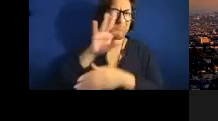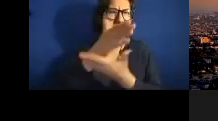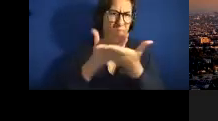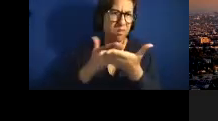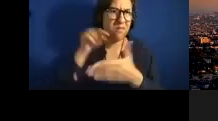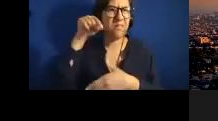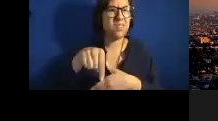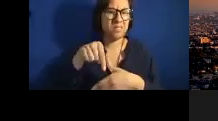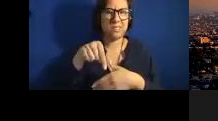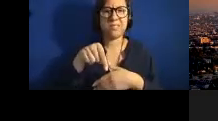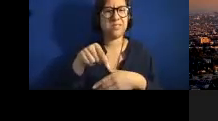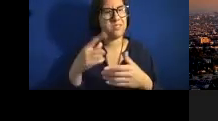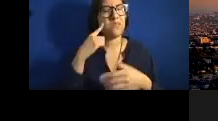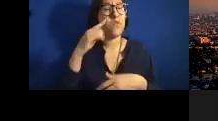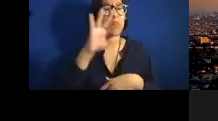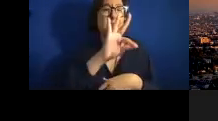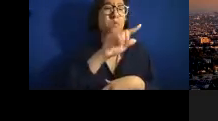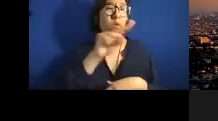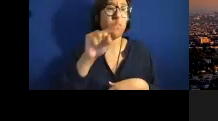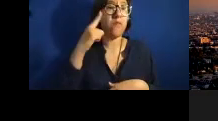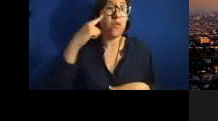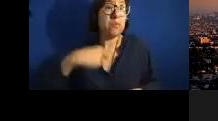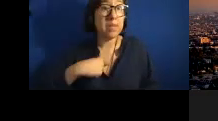alternatives to 911. And to me, this is